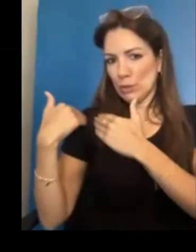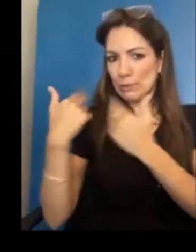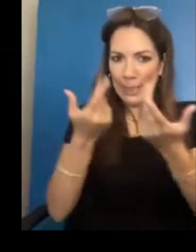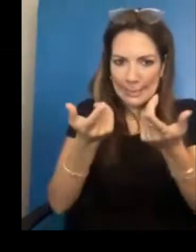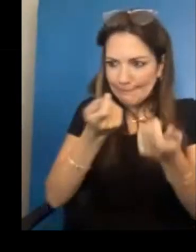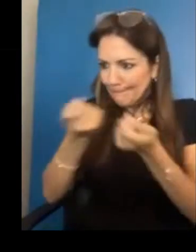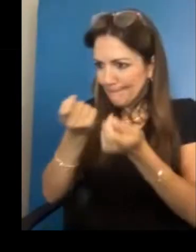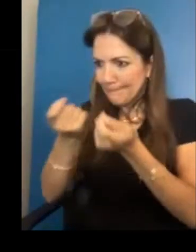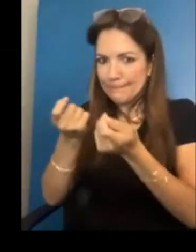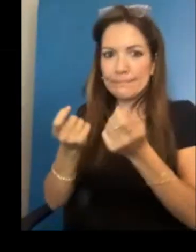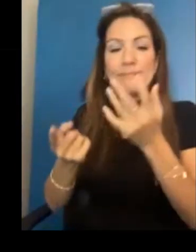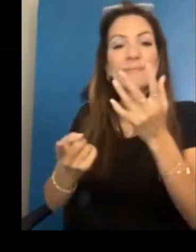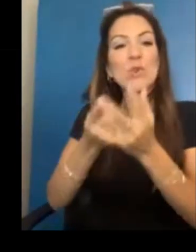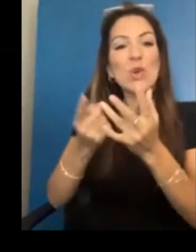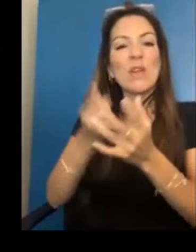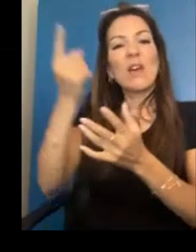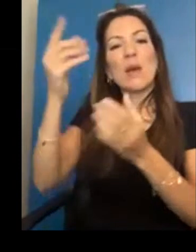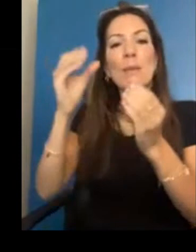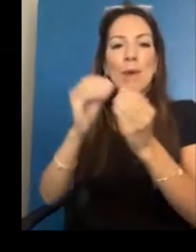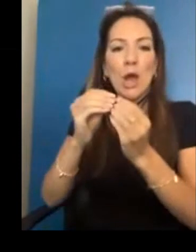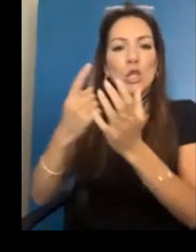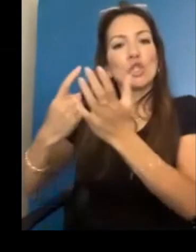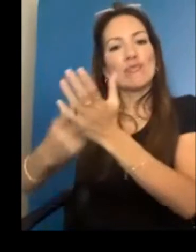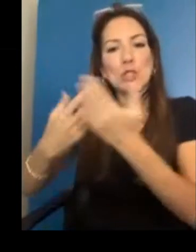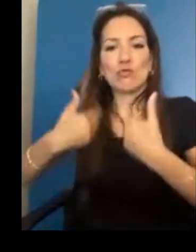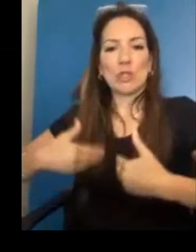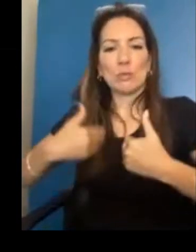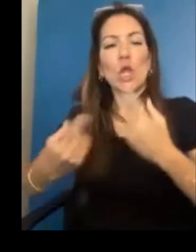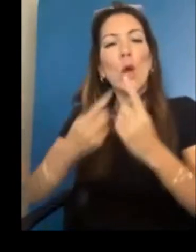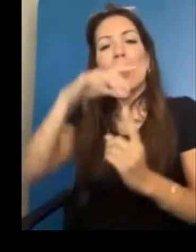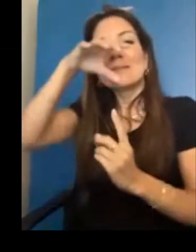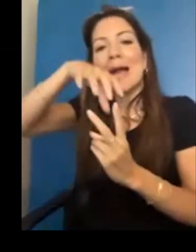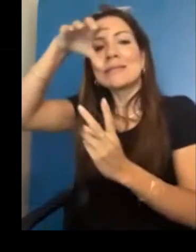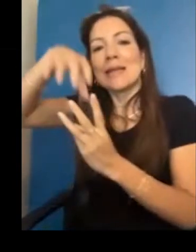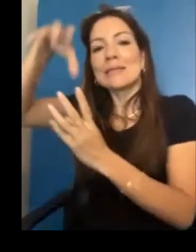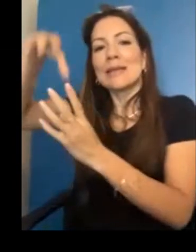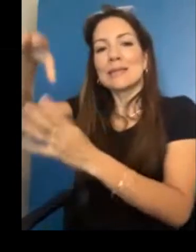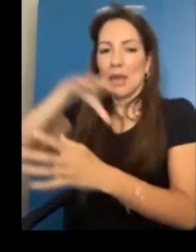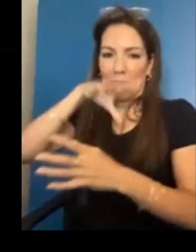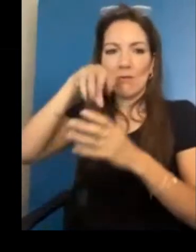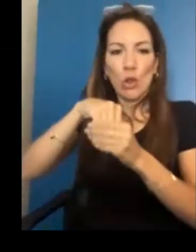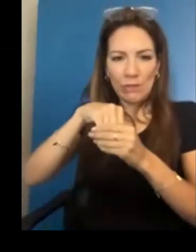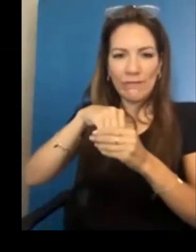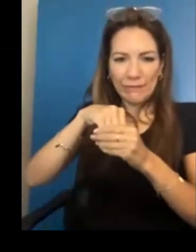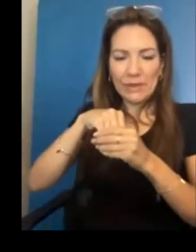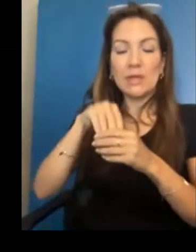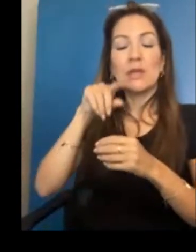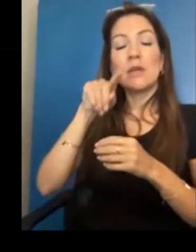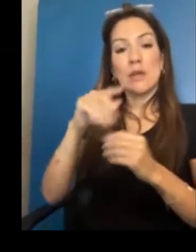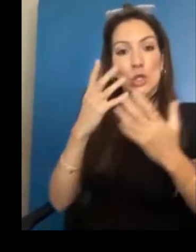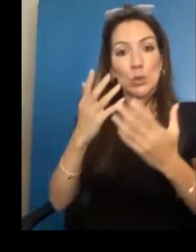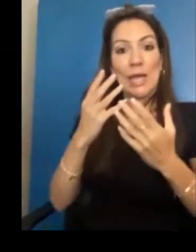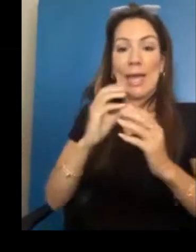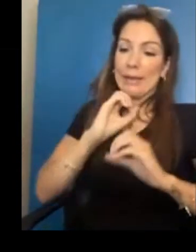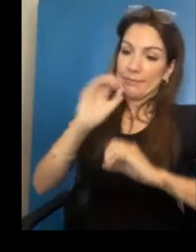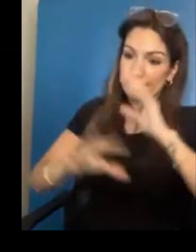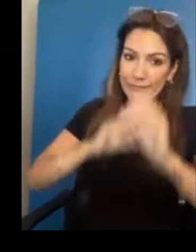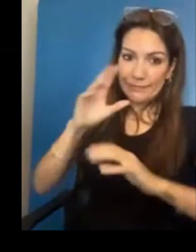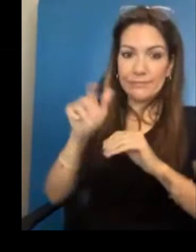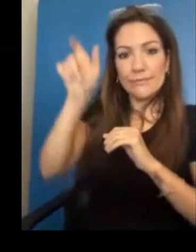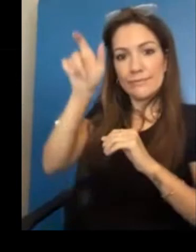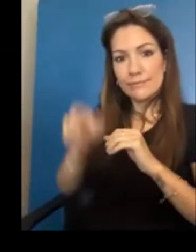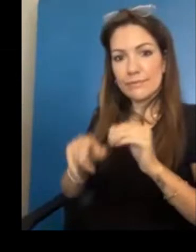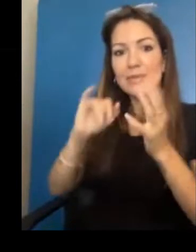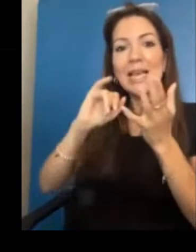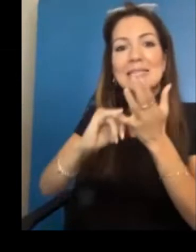activities in Barnes, Richmond and all our other sites. With me, who will also be talking today, is Sarah Adams, who is a